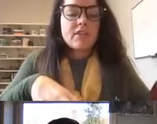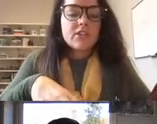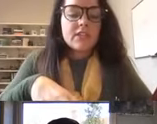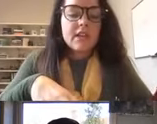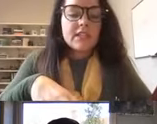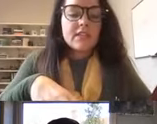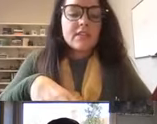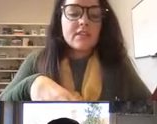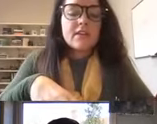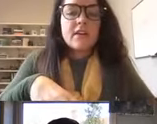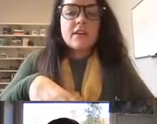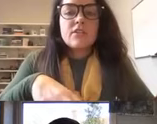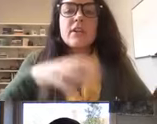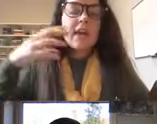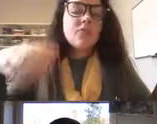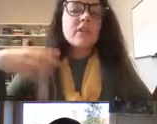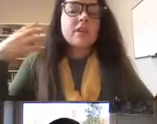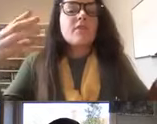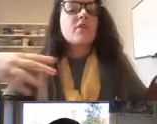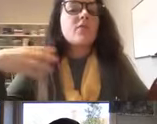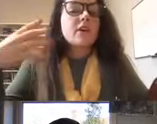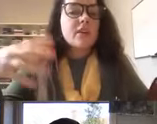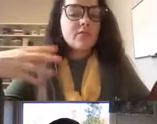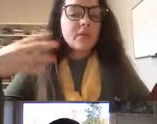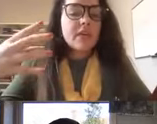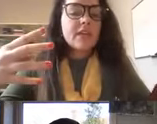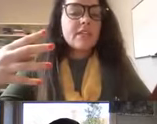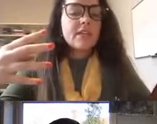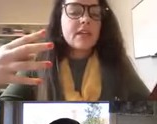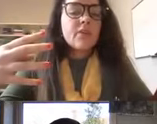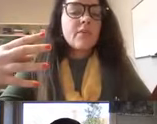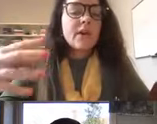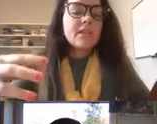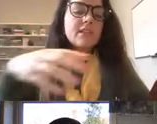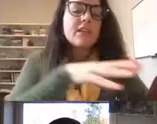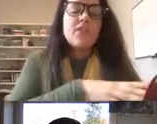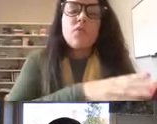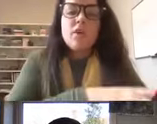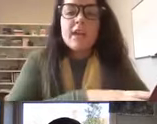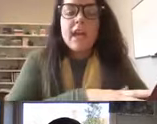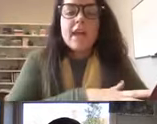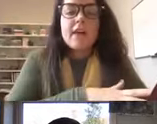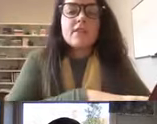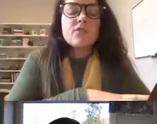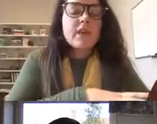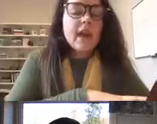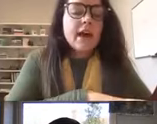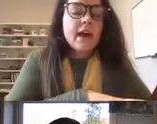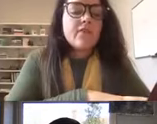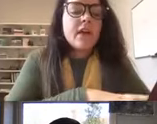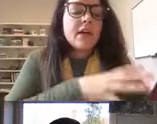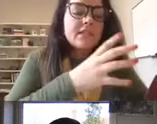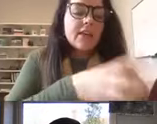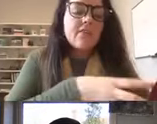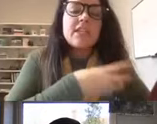of racial ideas. So again, working from the work of Ibram Kendi, we might see that on the one hand, we